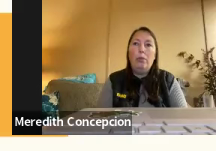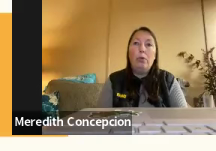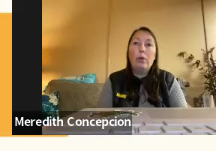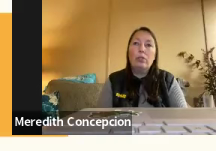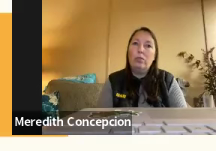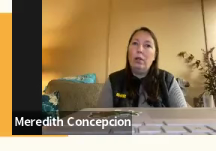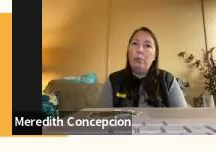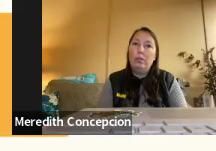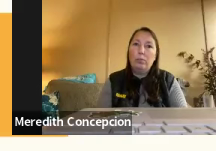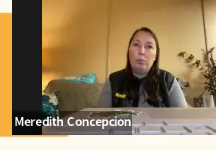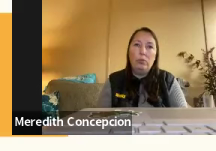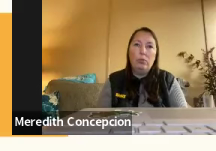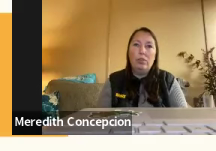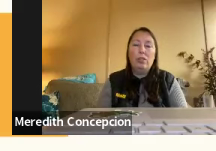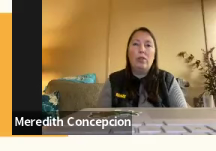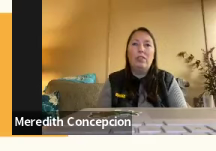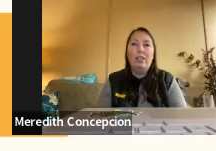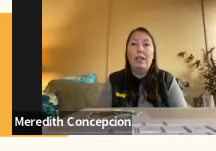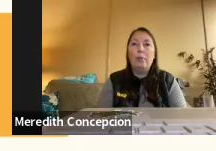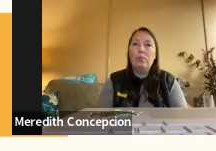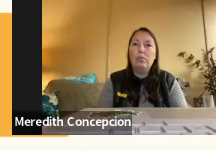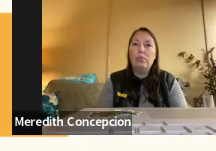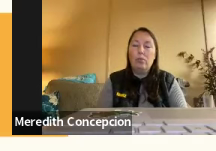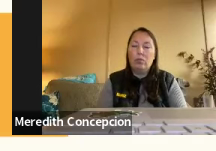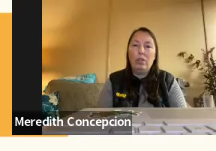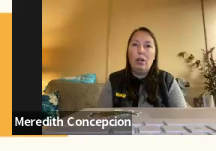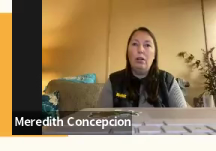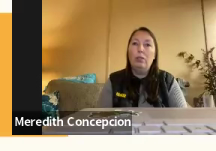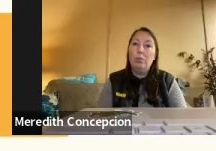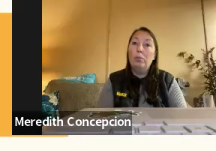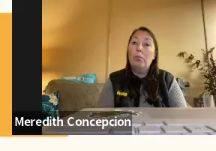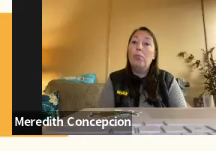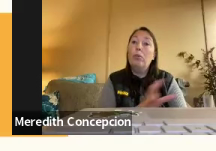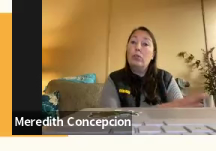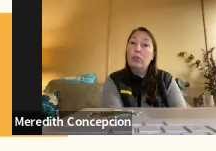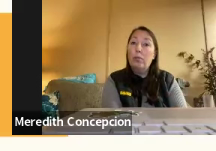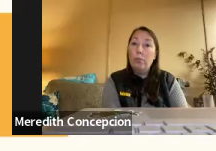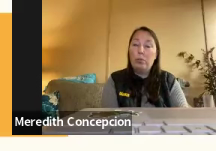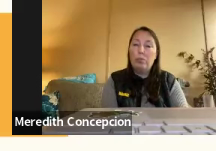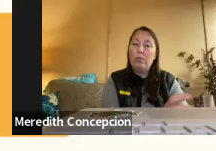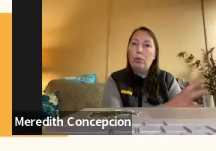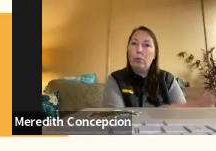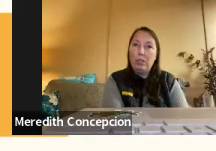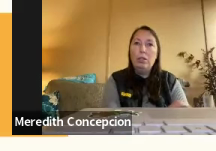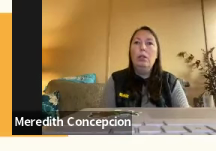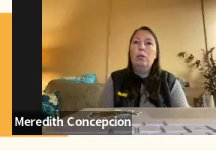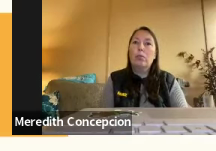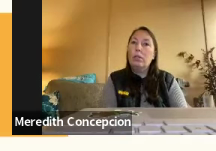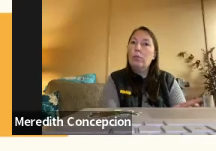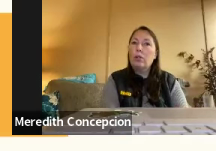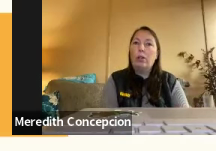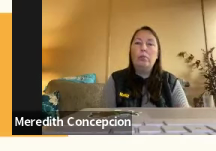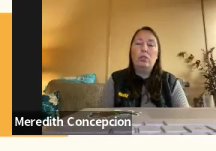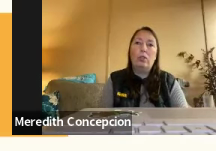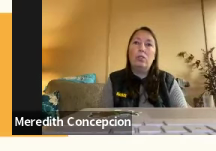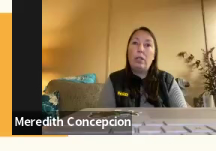member, we worked to uplift proposals that address these gaps. We worked really hard. I mean, most of the members before me